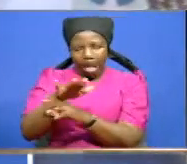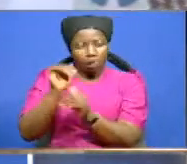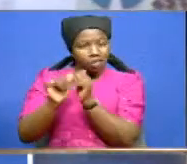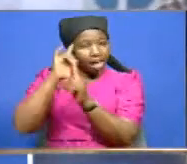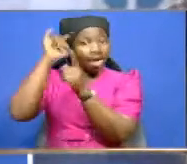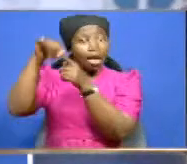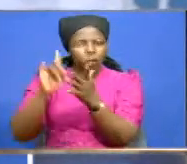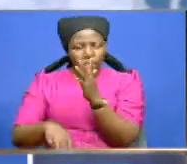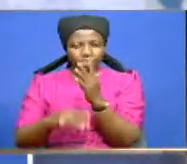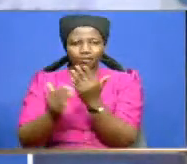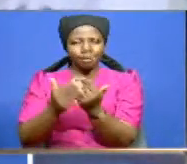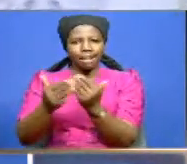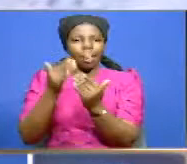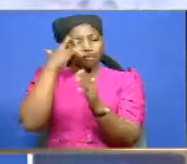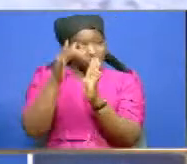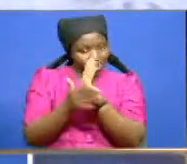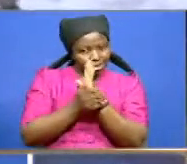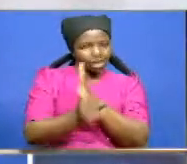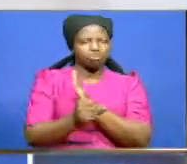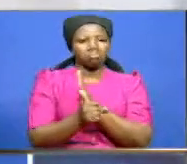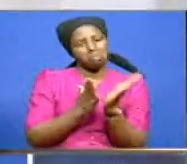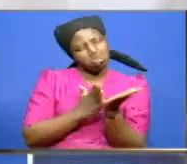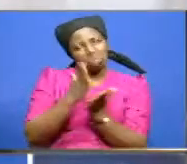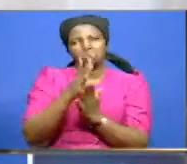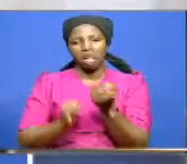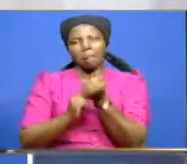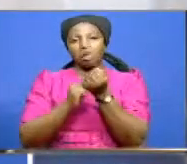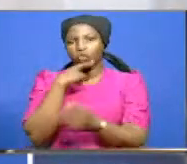tap talents courtesy of Ida Odinga.